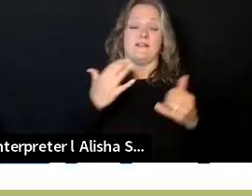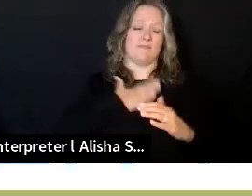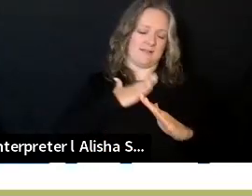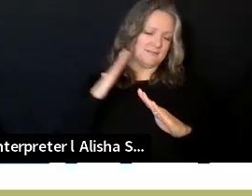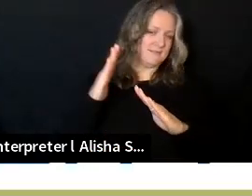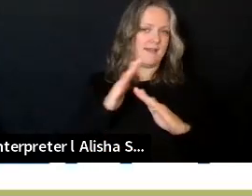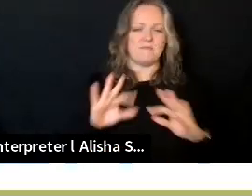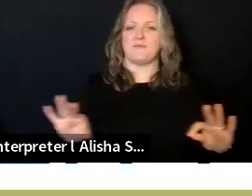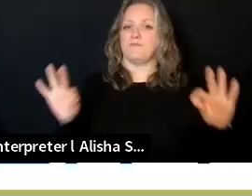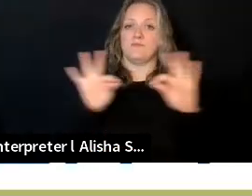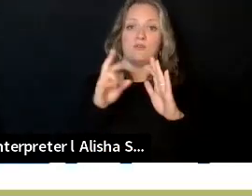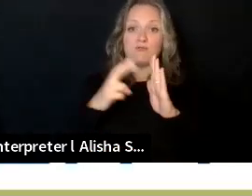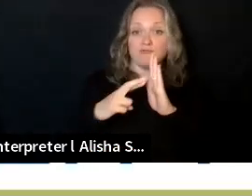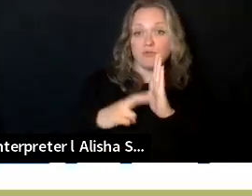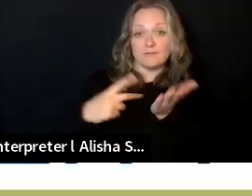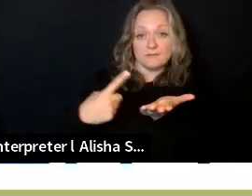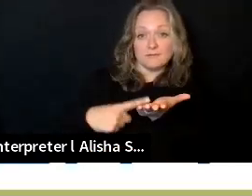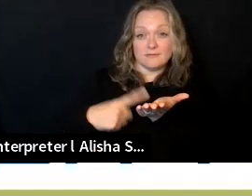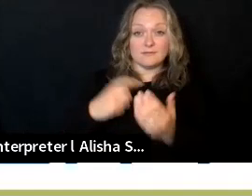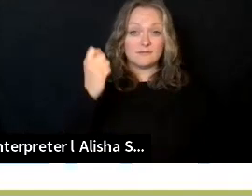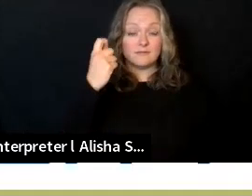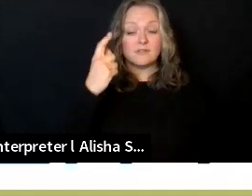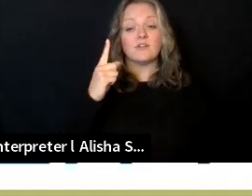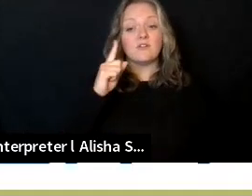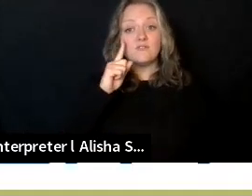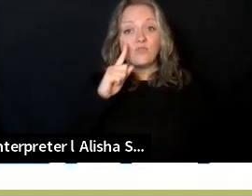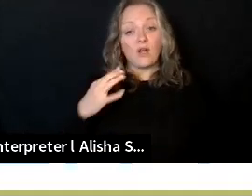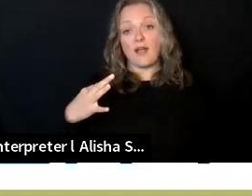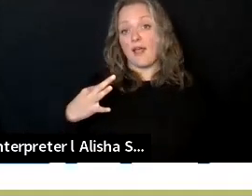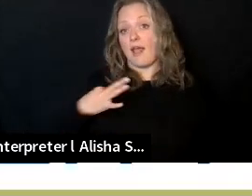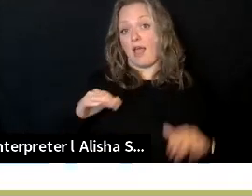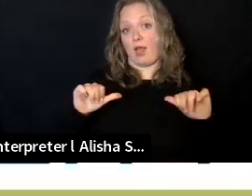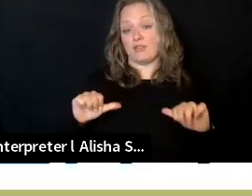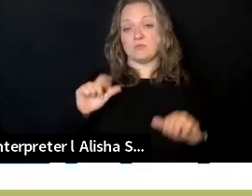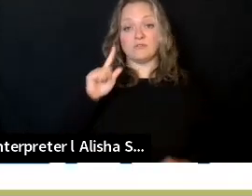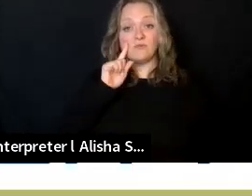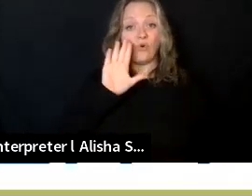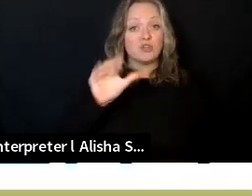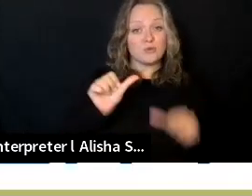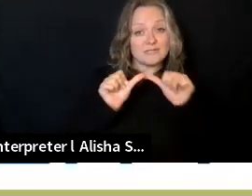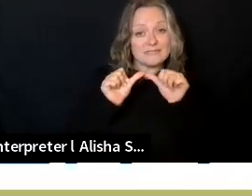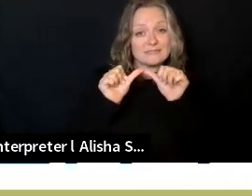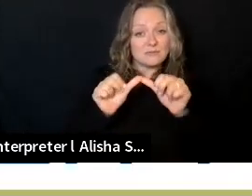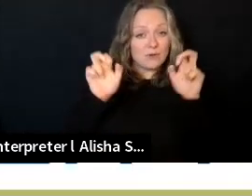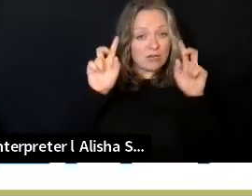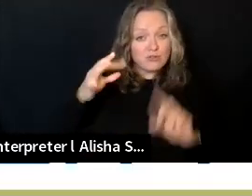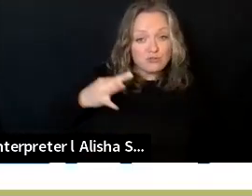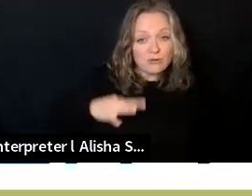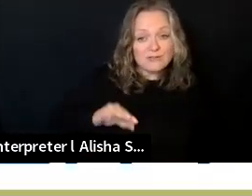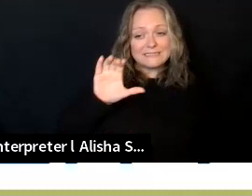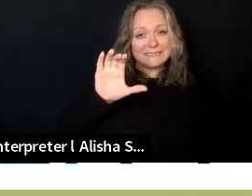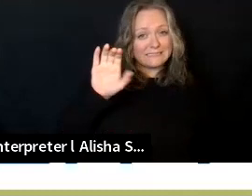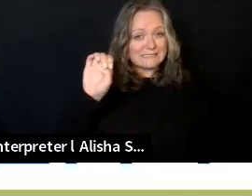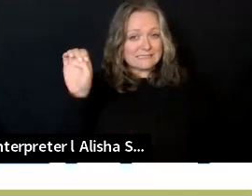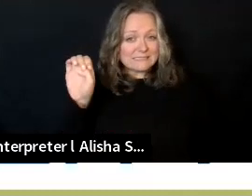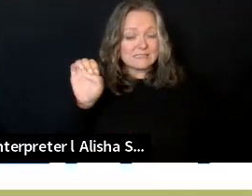housekeeping. To be eligible for continuing education credits and certificates of attendance, you